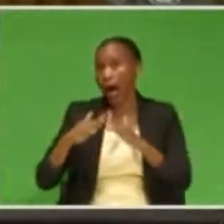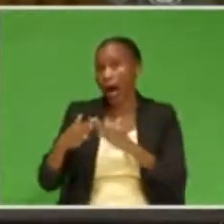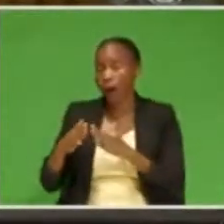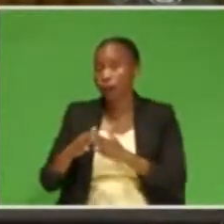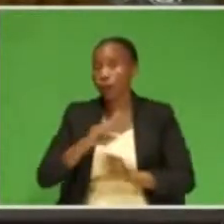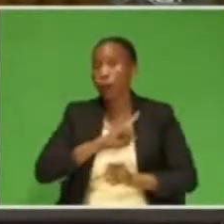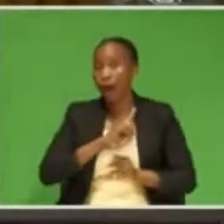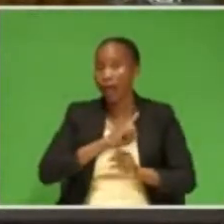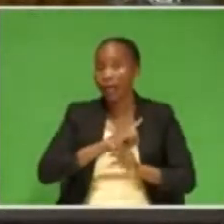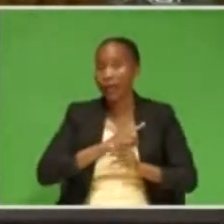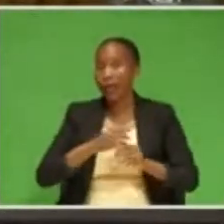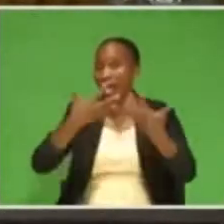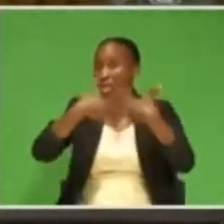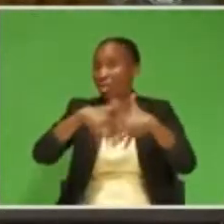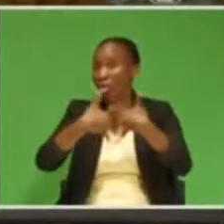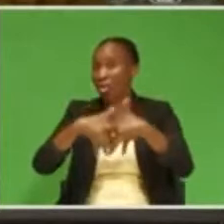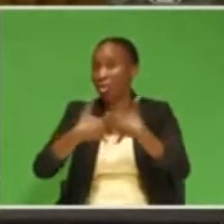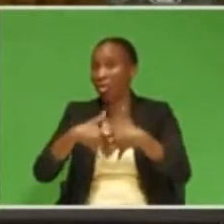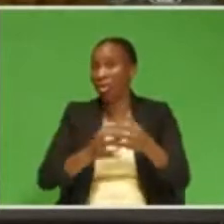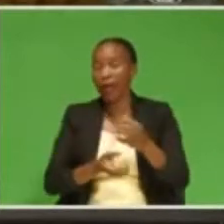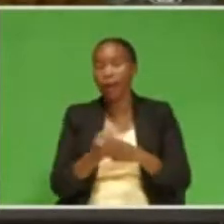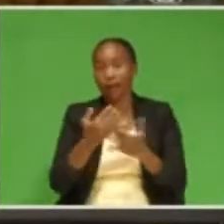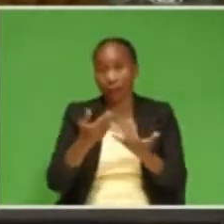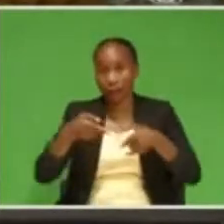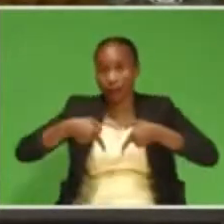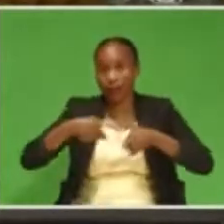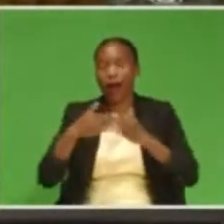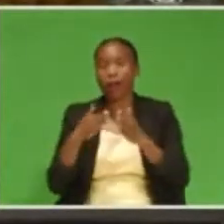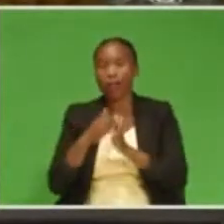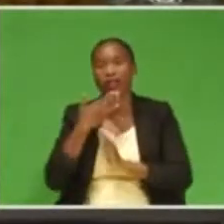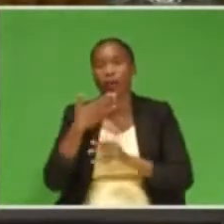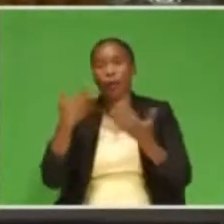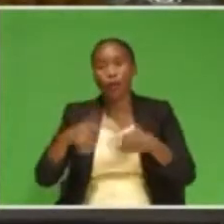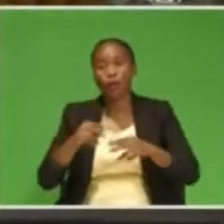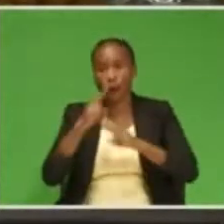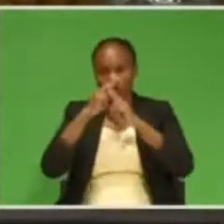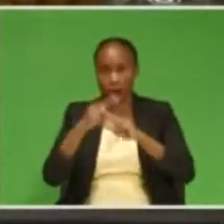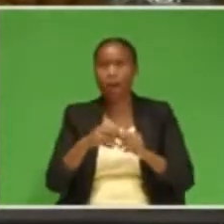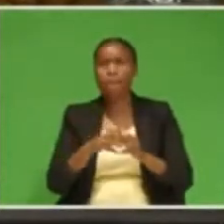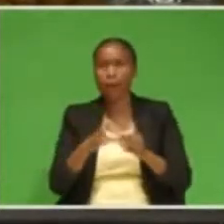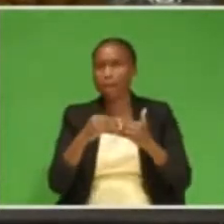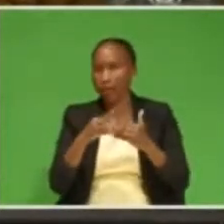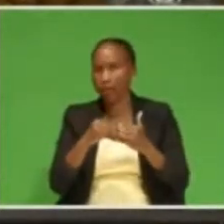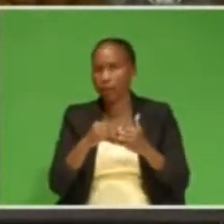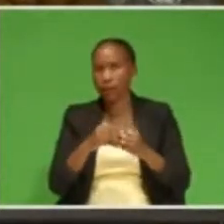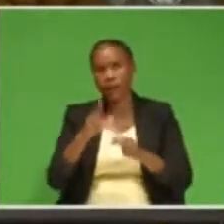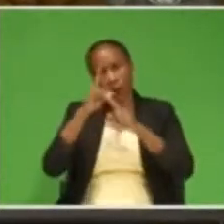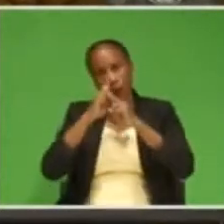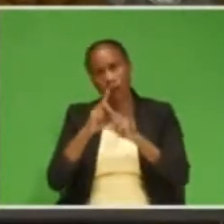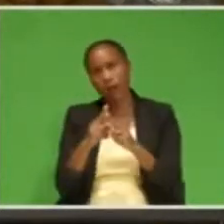was disorder. Thank you very much, honorable members. Honorable